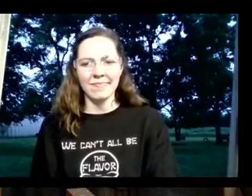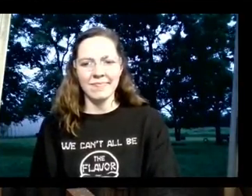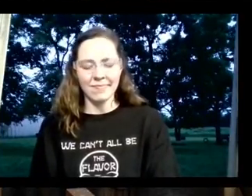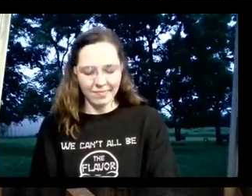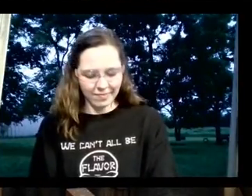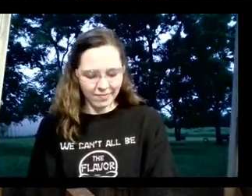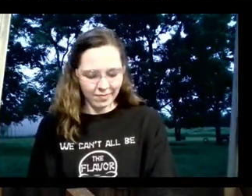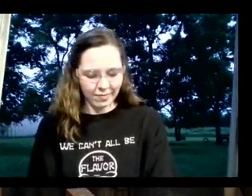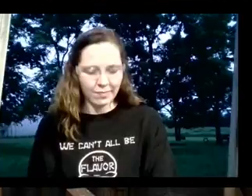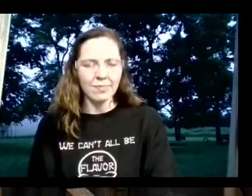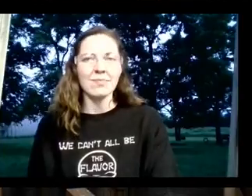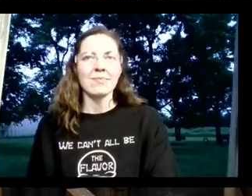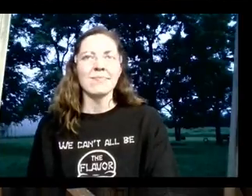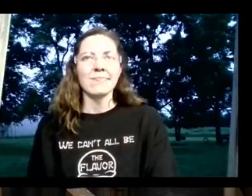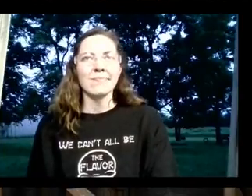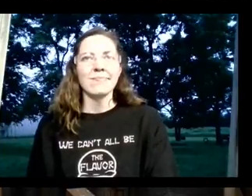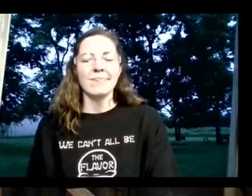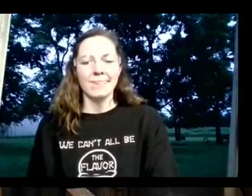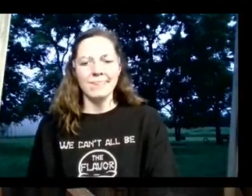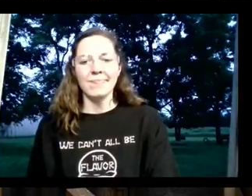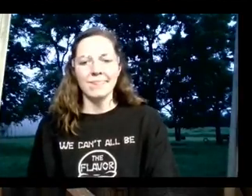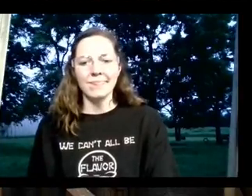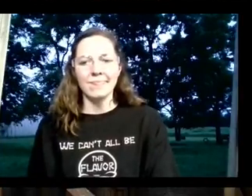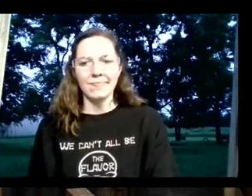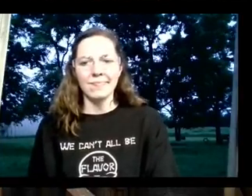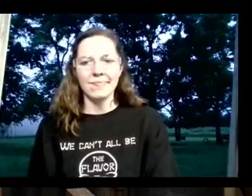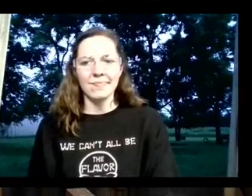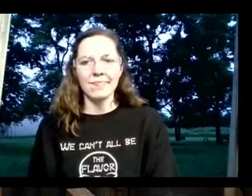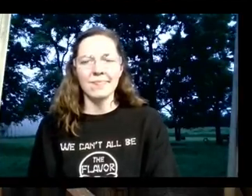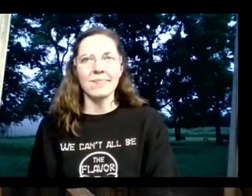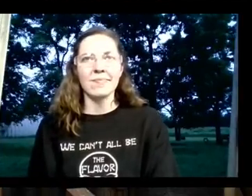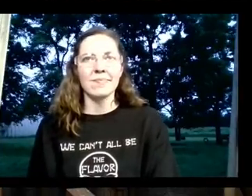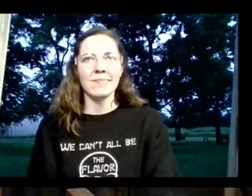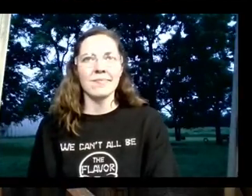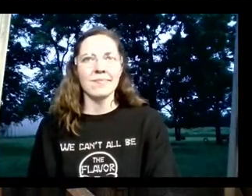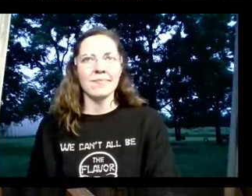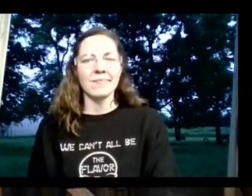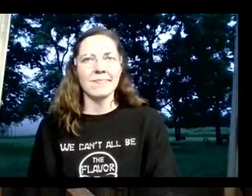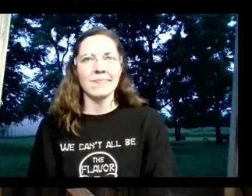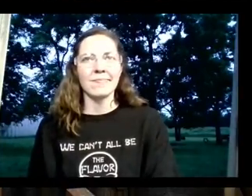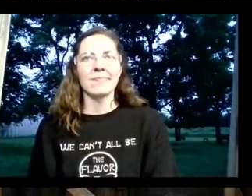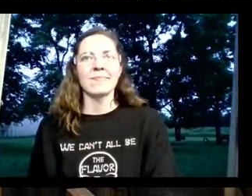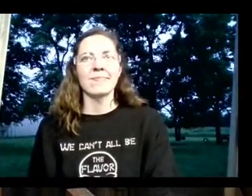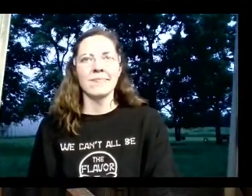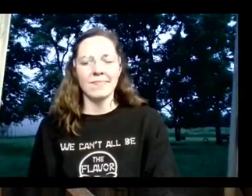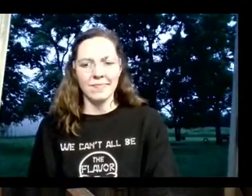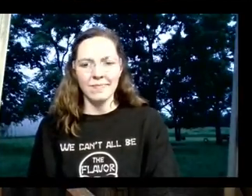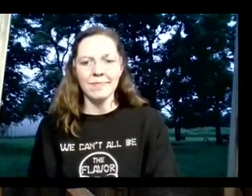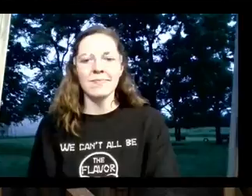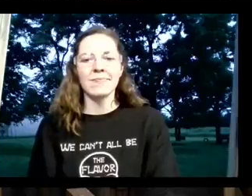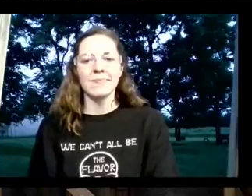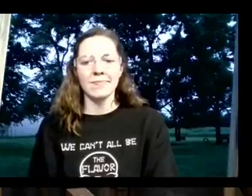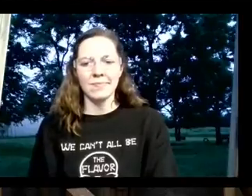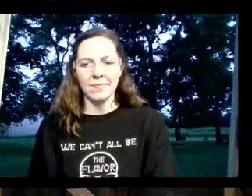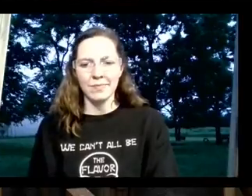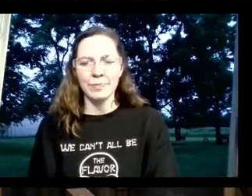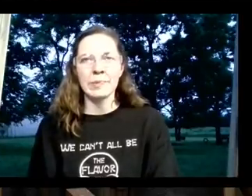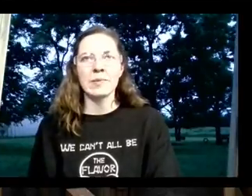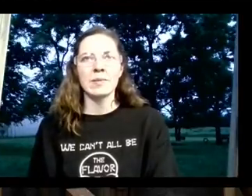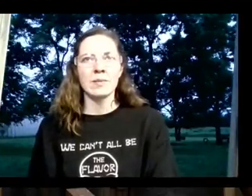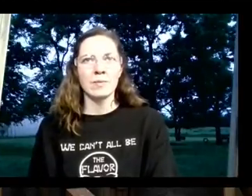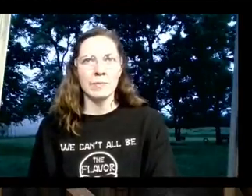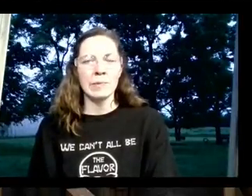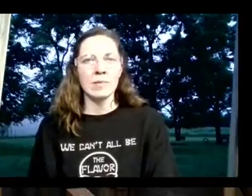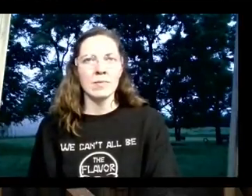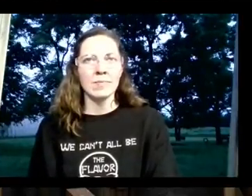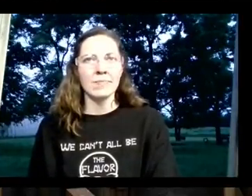Again, let us know what you thought of the stream. Maybe jump back in the comment section after the stream is published, you know, and just